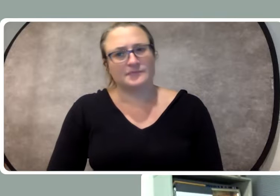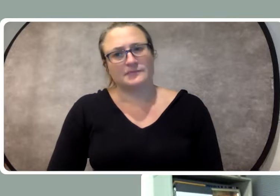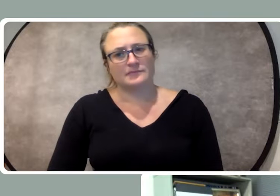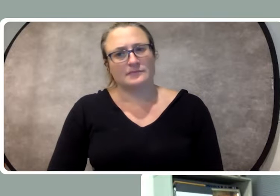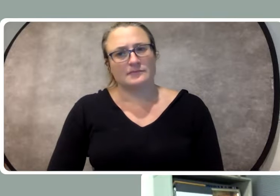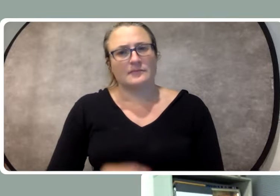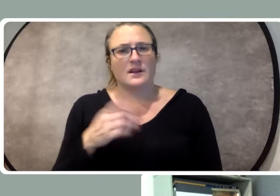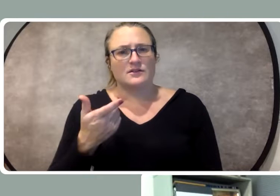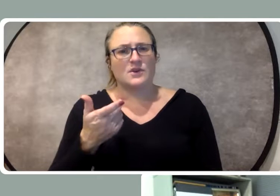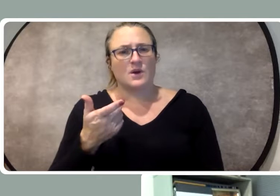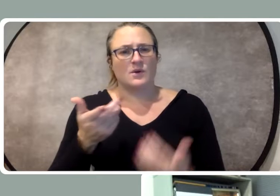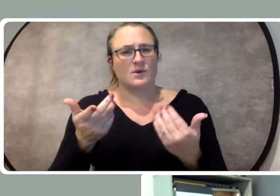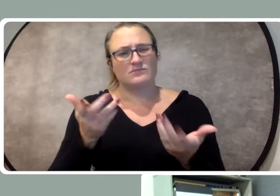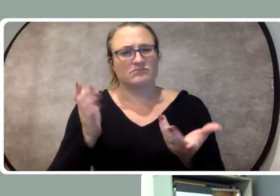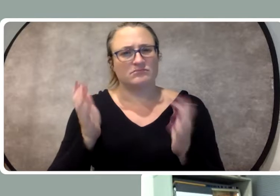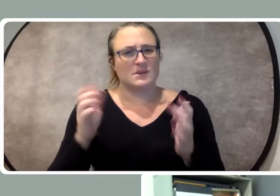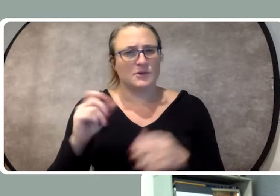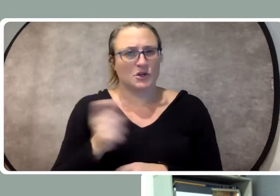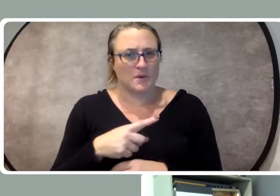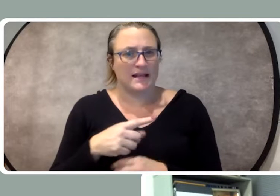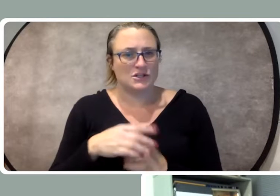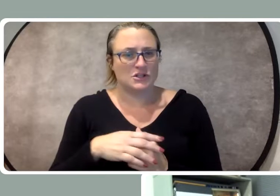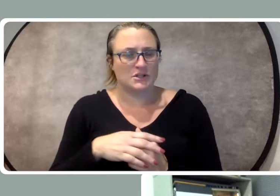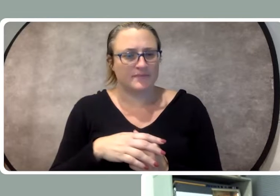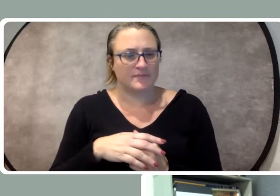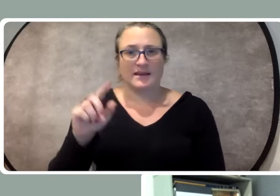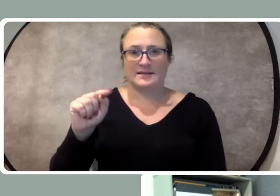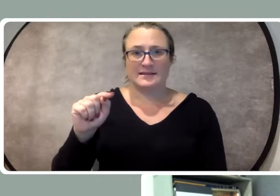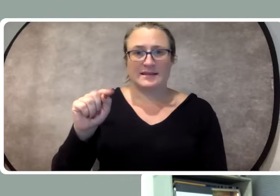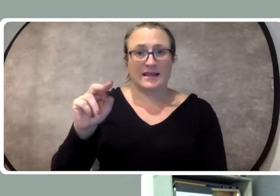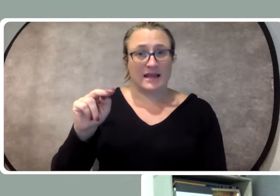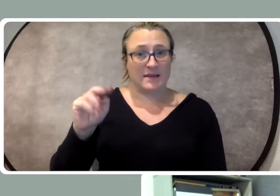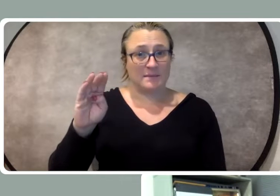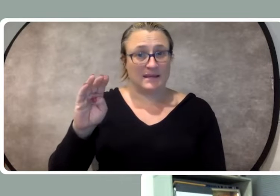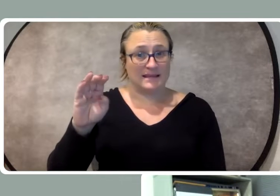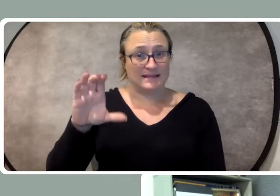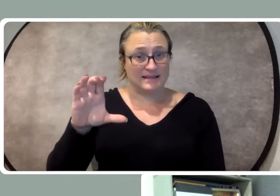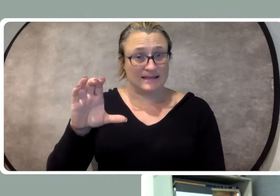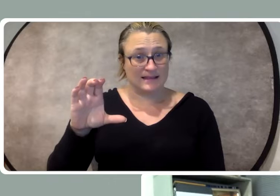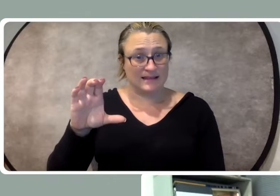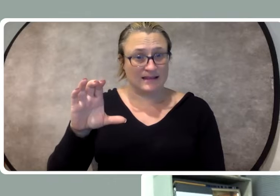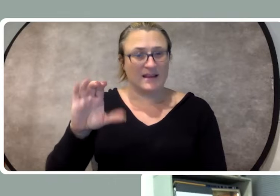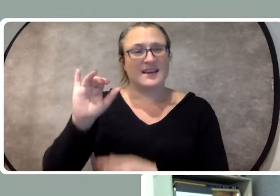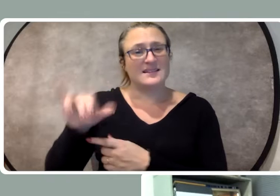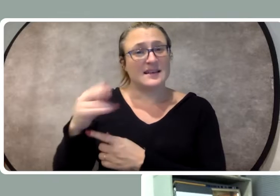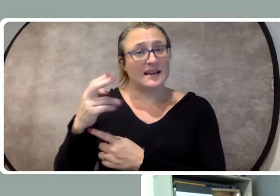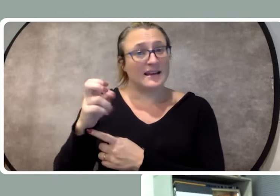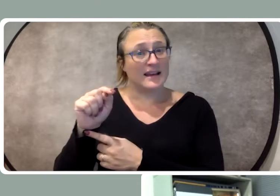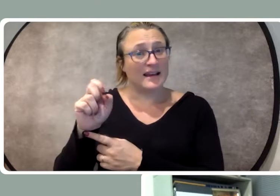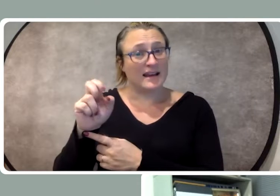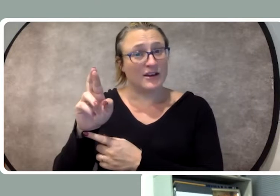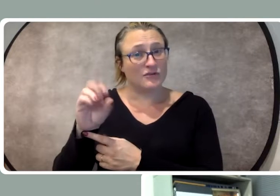sort of on a similar vein, someone is asking, is TNBC heterogeneous? And if you can explain what that means, that would